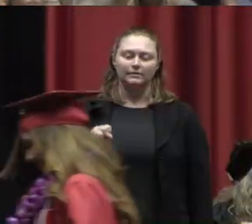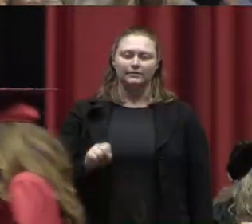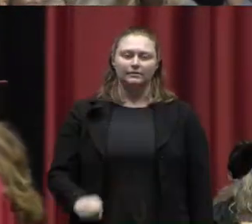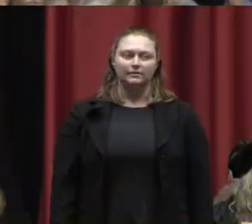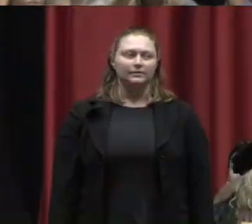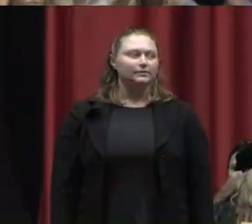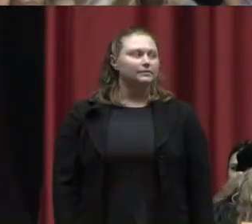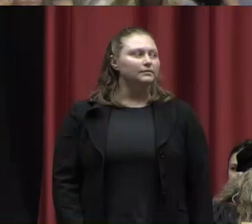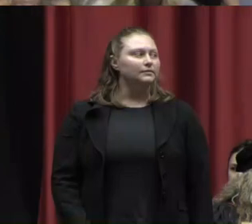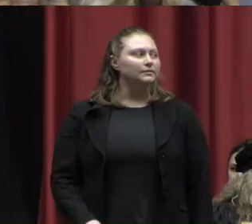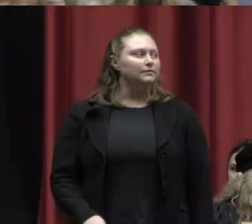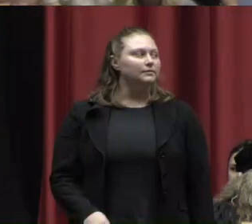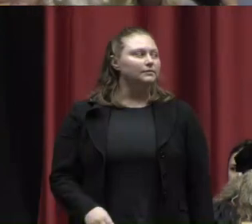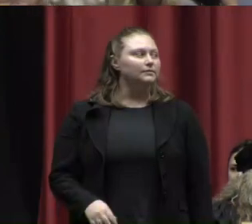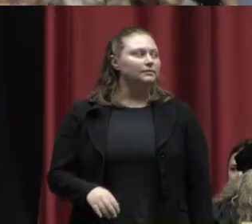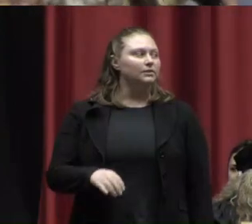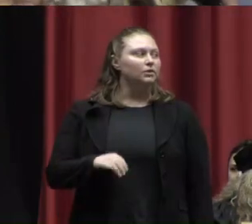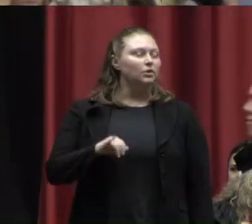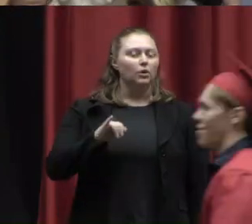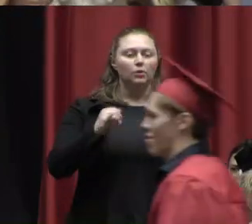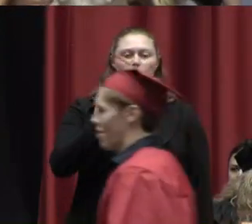Jordan Sills Castillo.